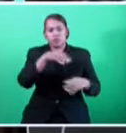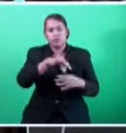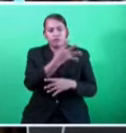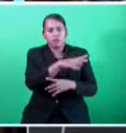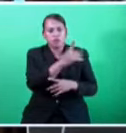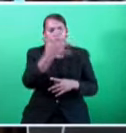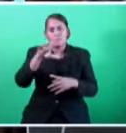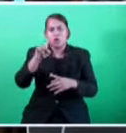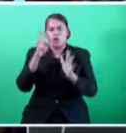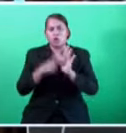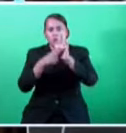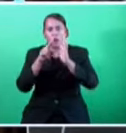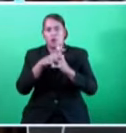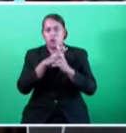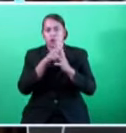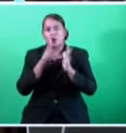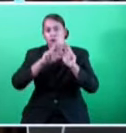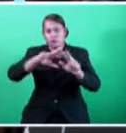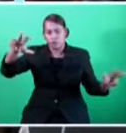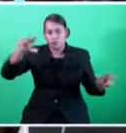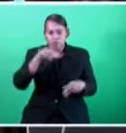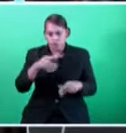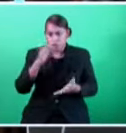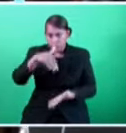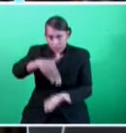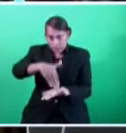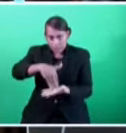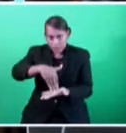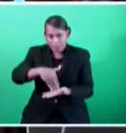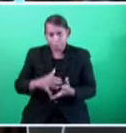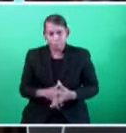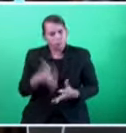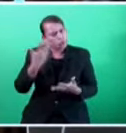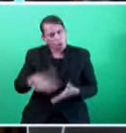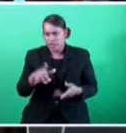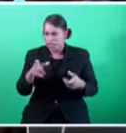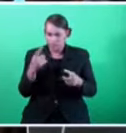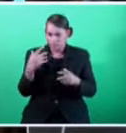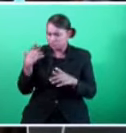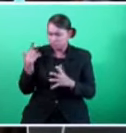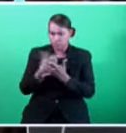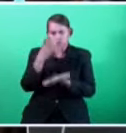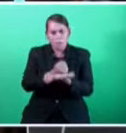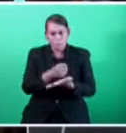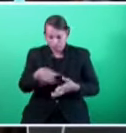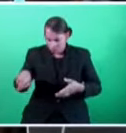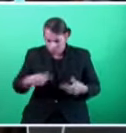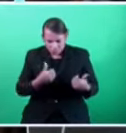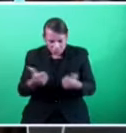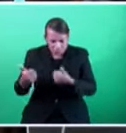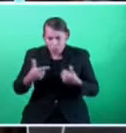Division. For Central Division, we have got confirmed expression of interest from these